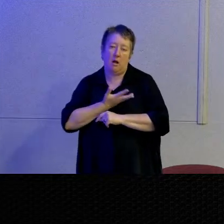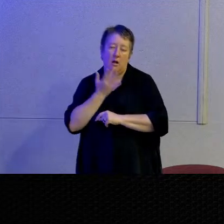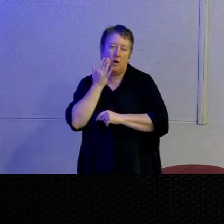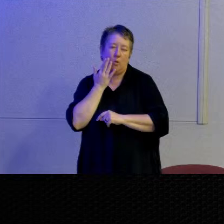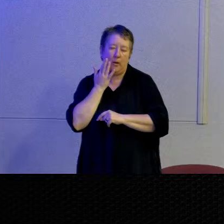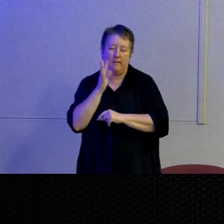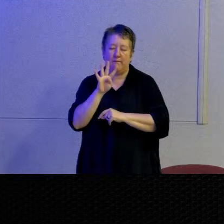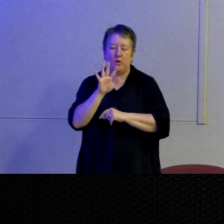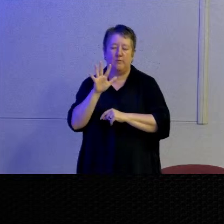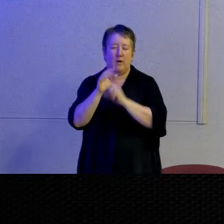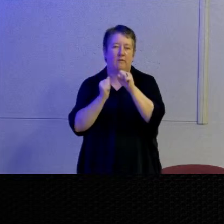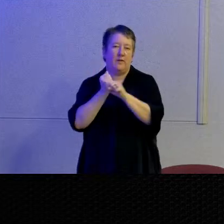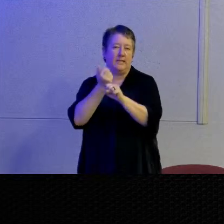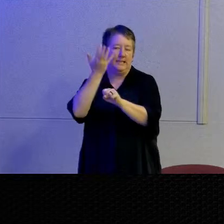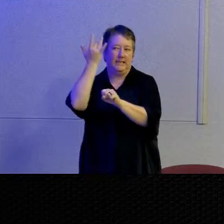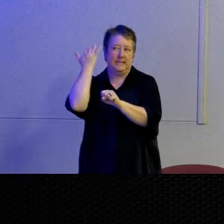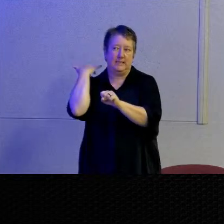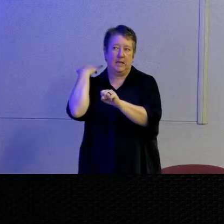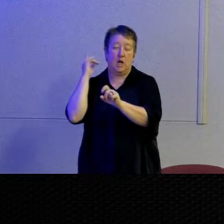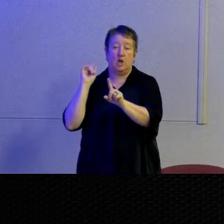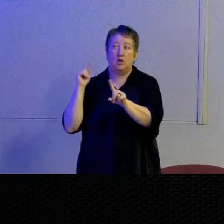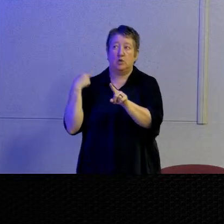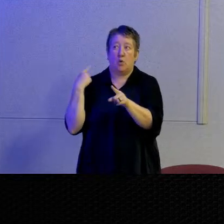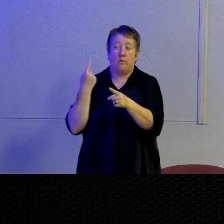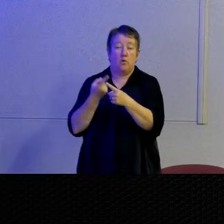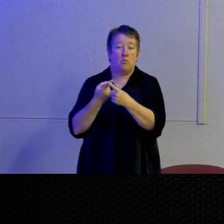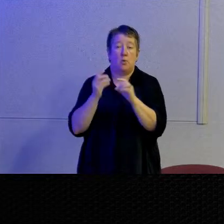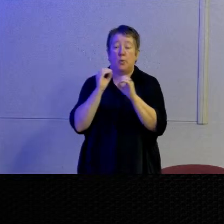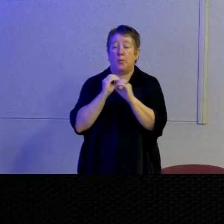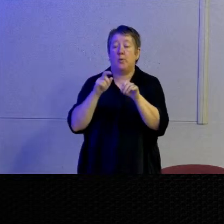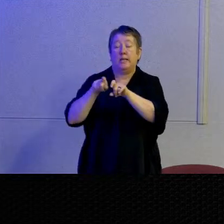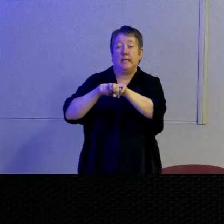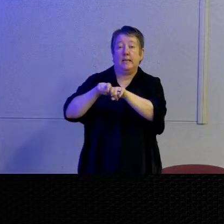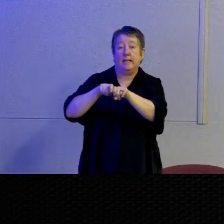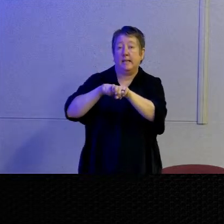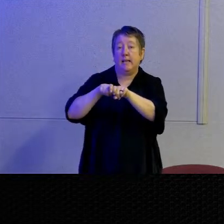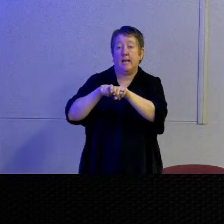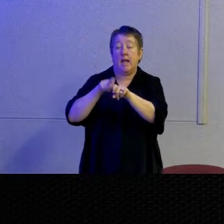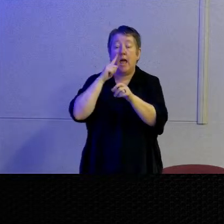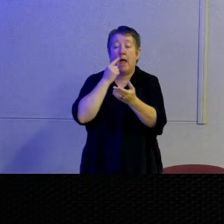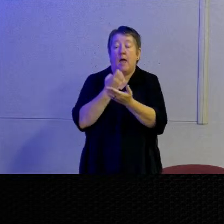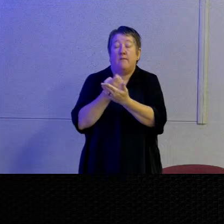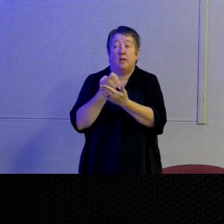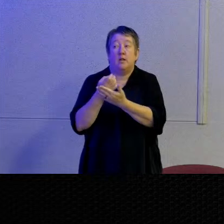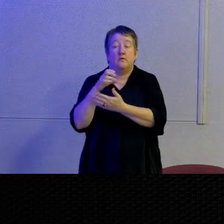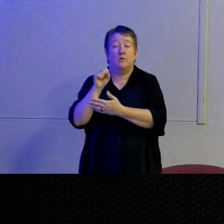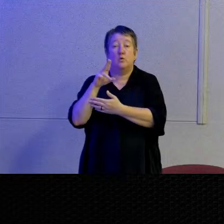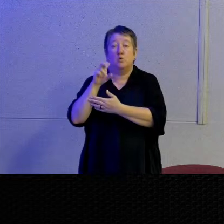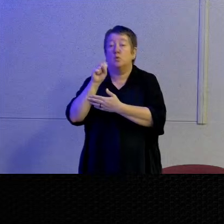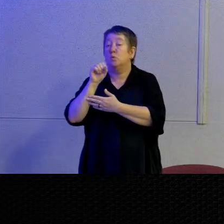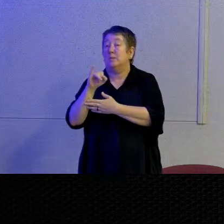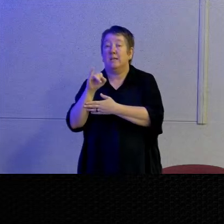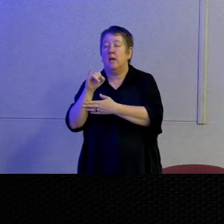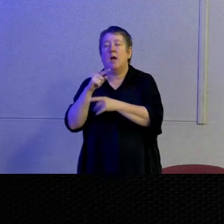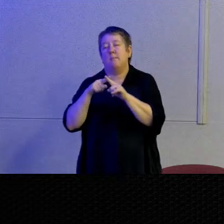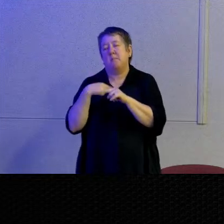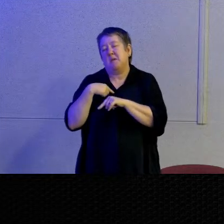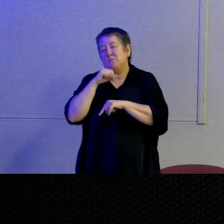ago. So far, there's no experimental evidence for SUSY, but I still love